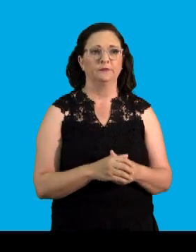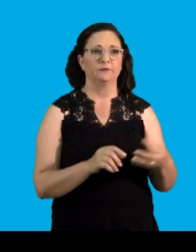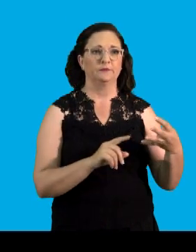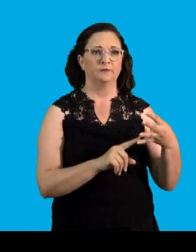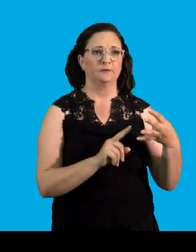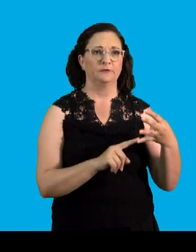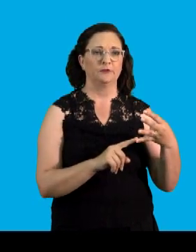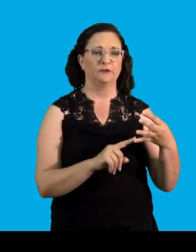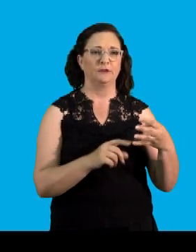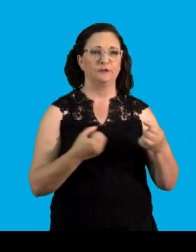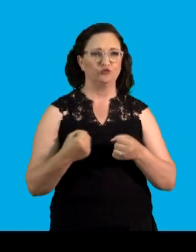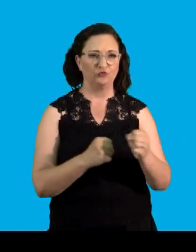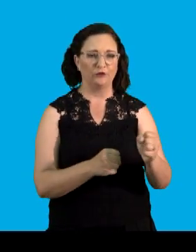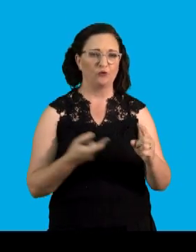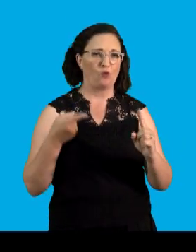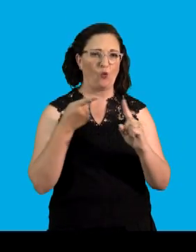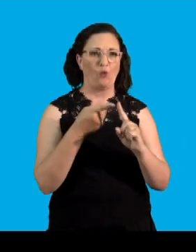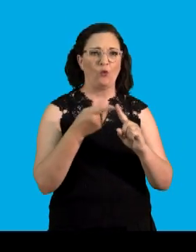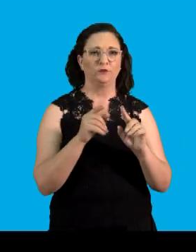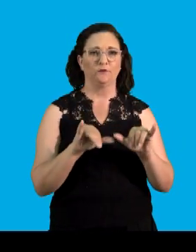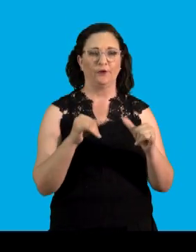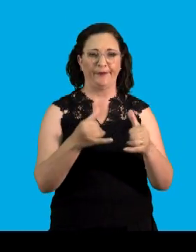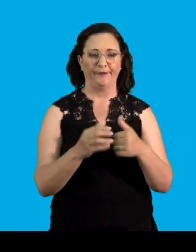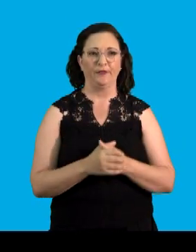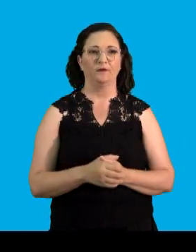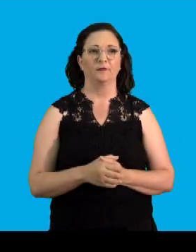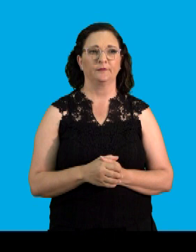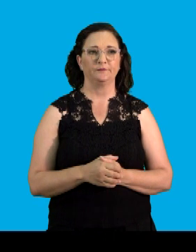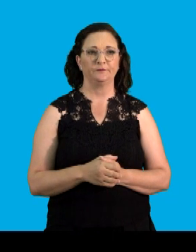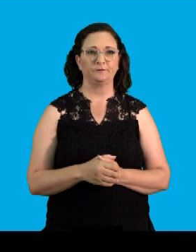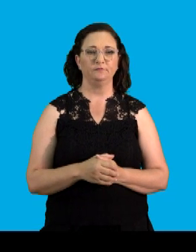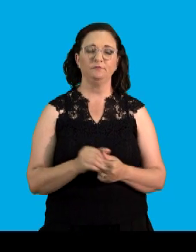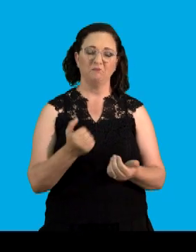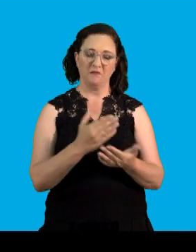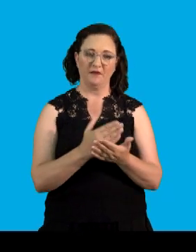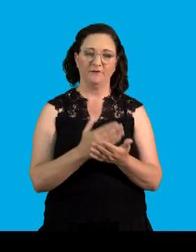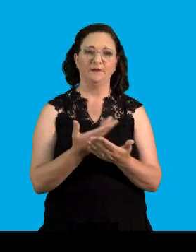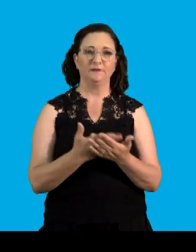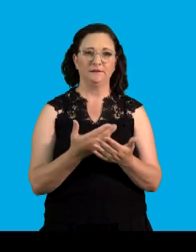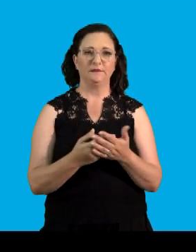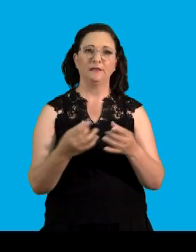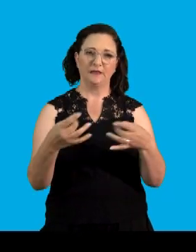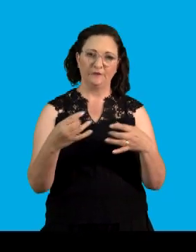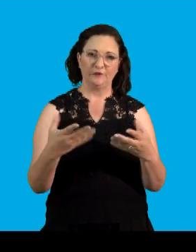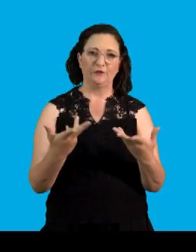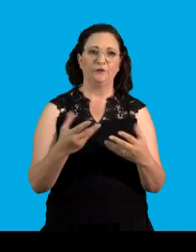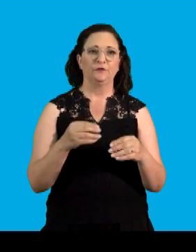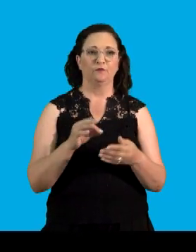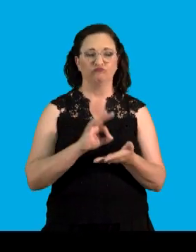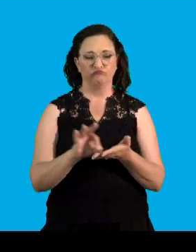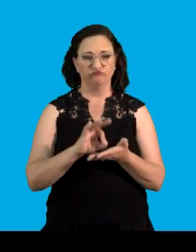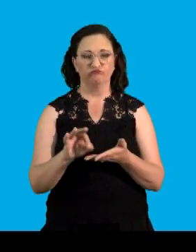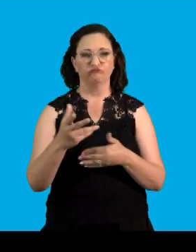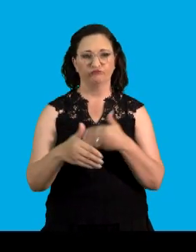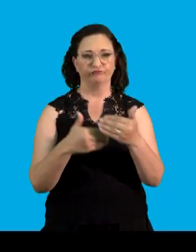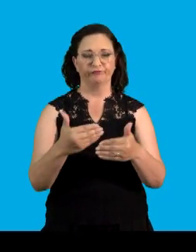factor. Strategic goals of the company is also a factor that influences the organizational structure